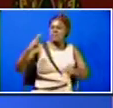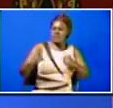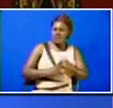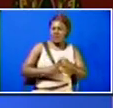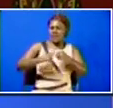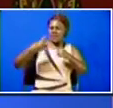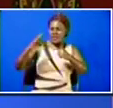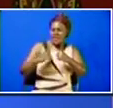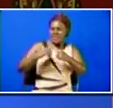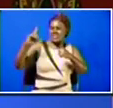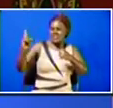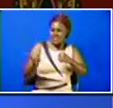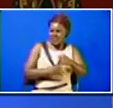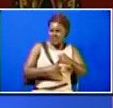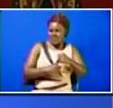786 trips,